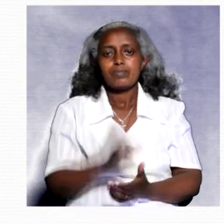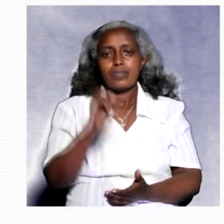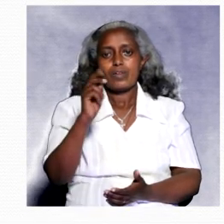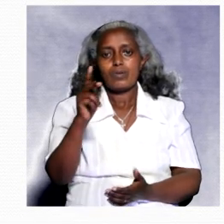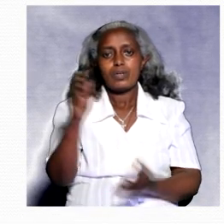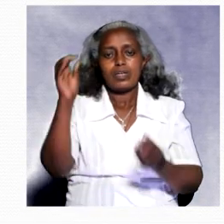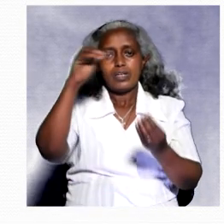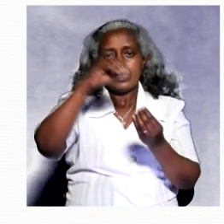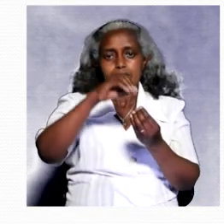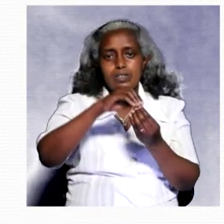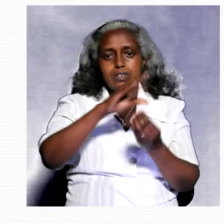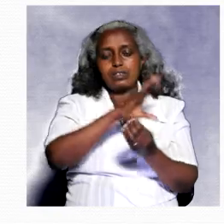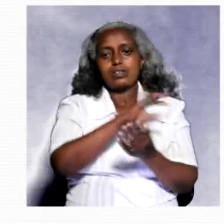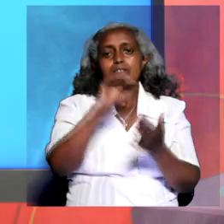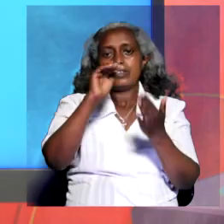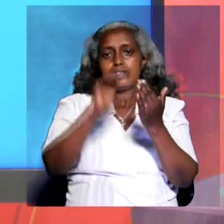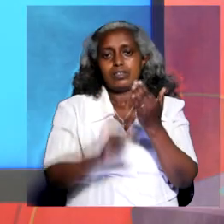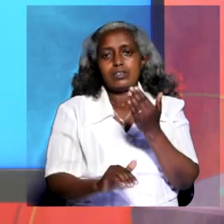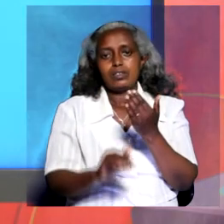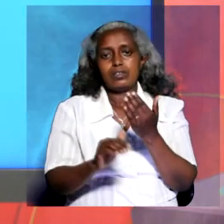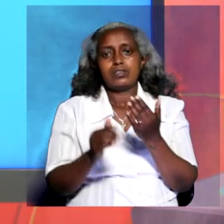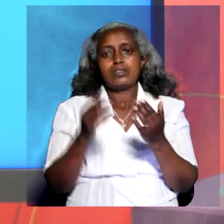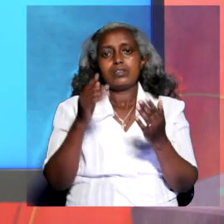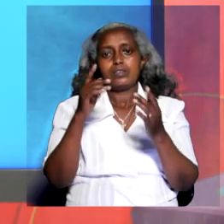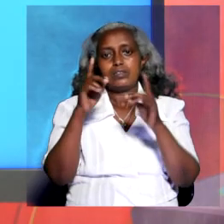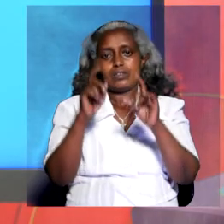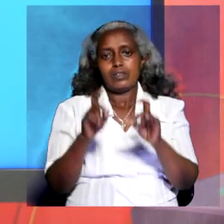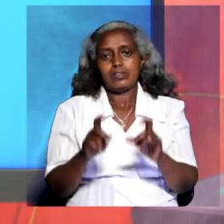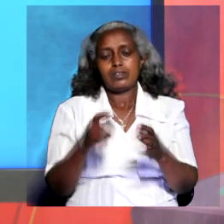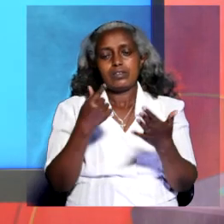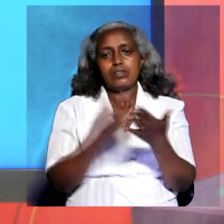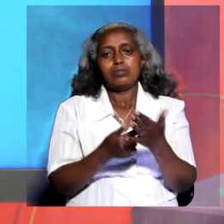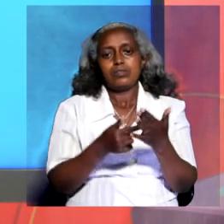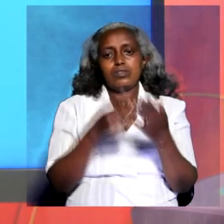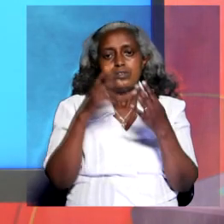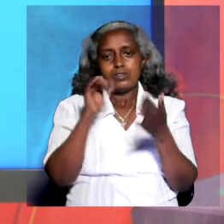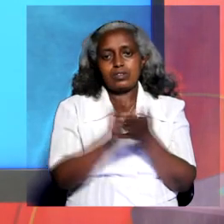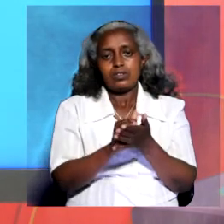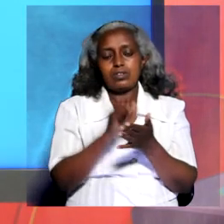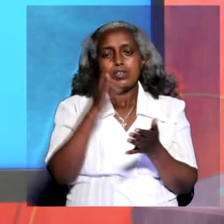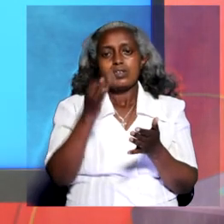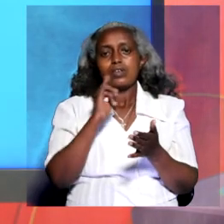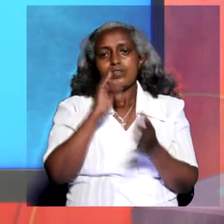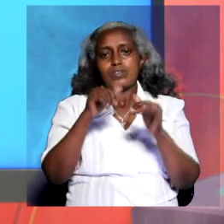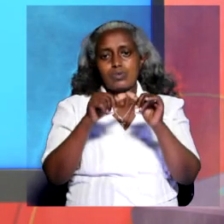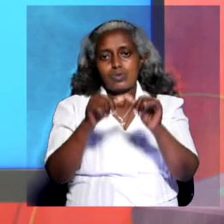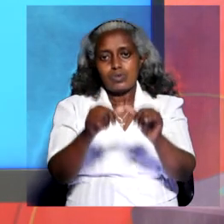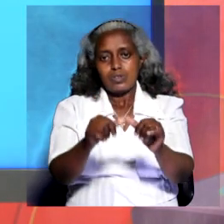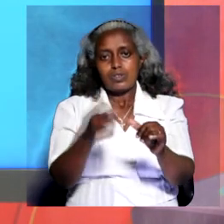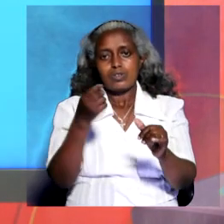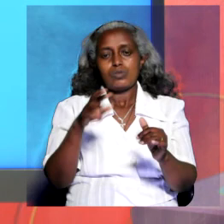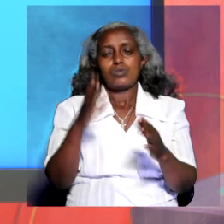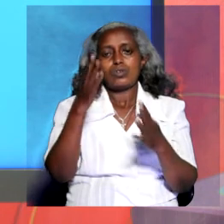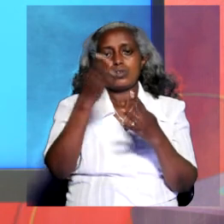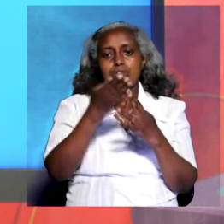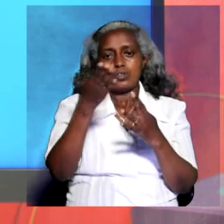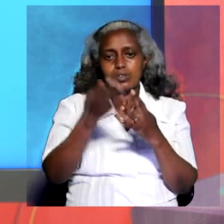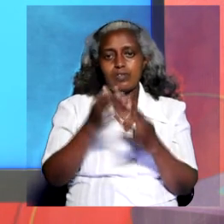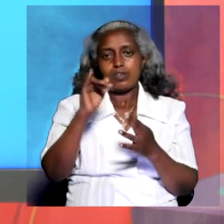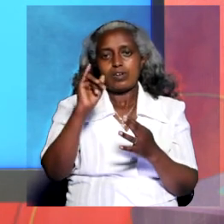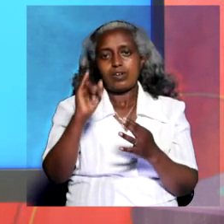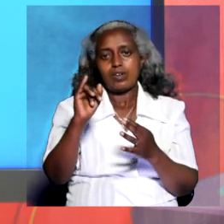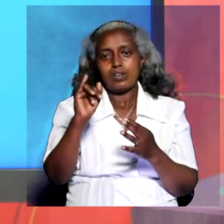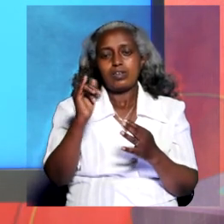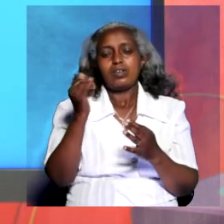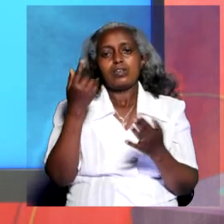Okay, increasing and decreasing test. Suppose that f is continuous on an interval I